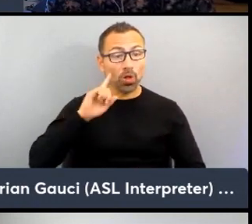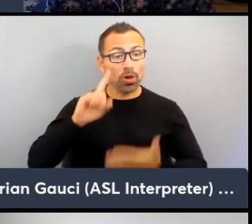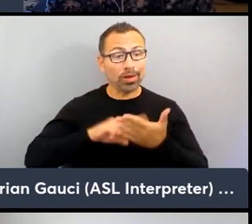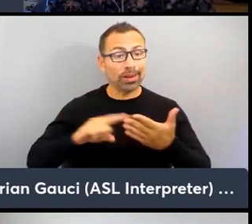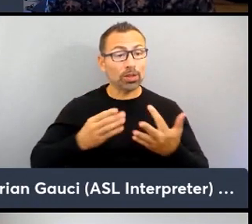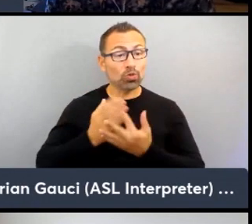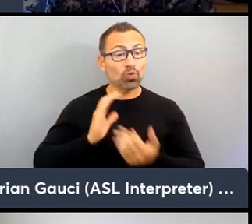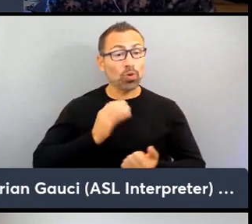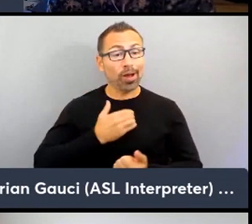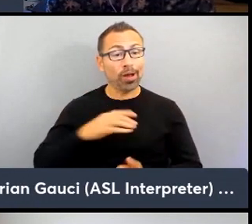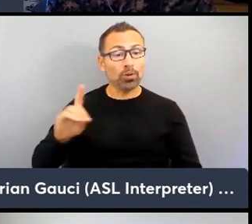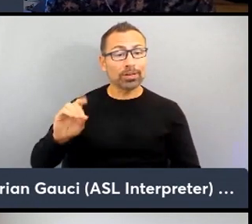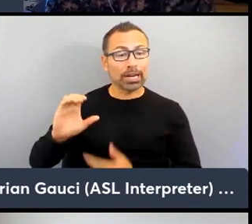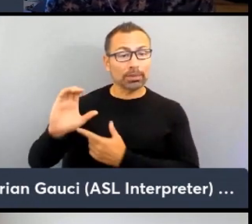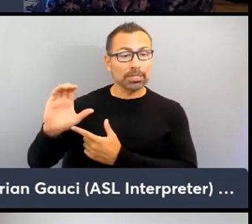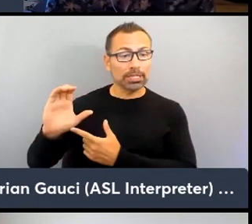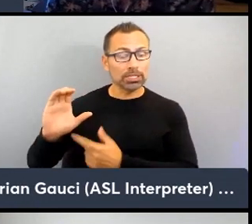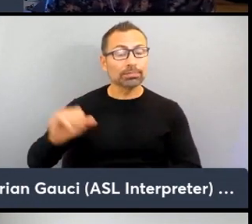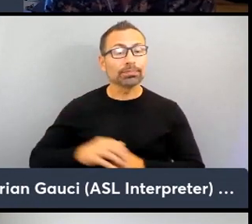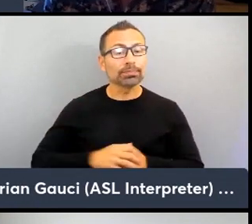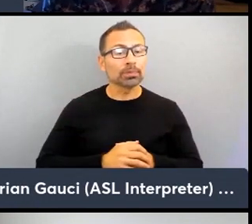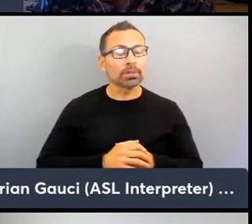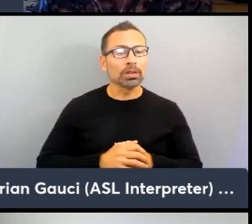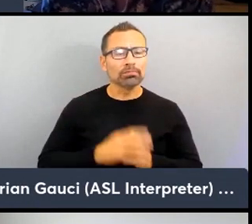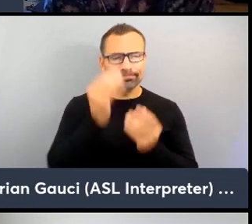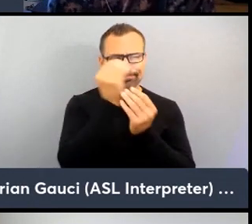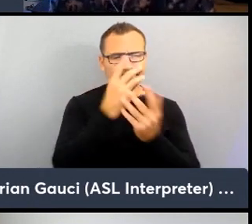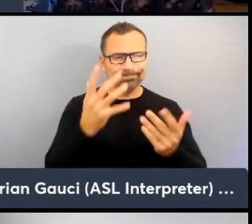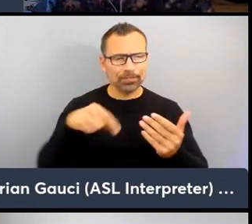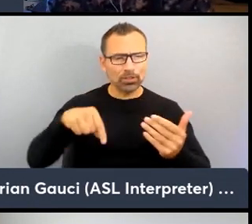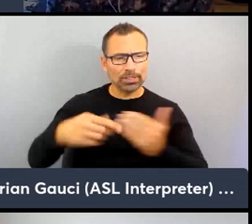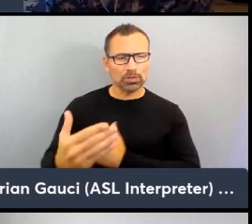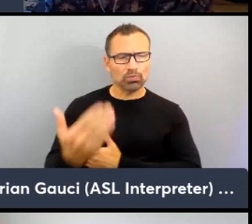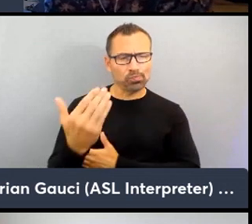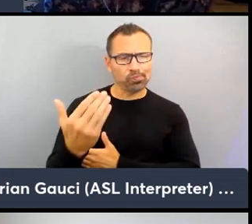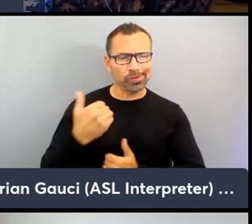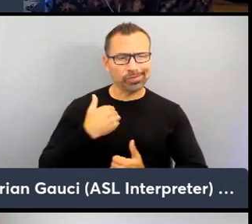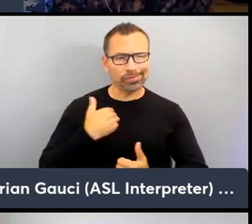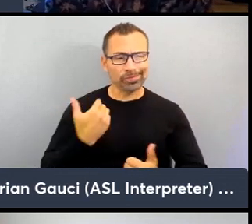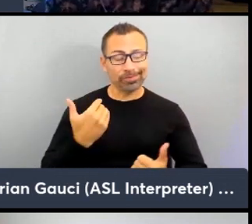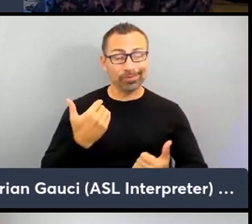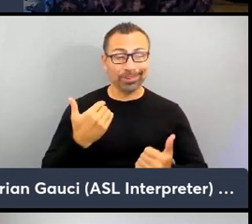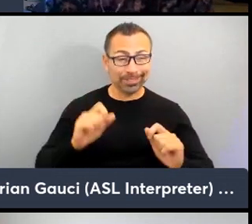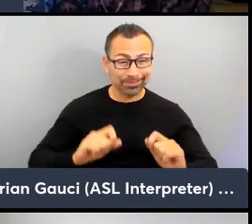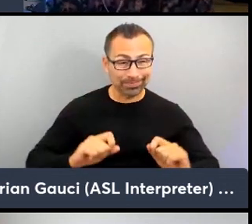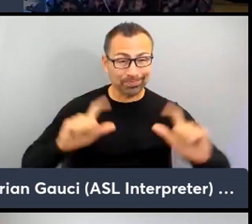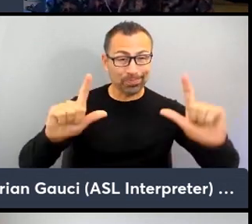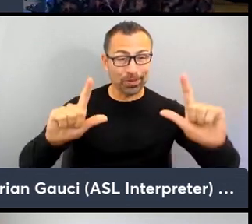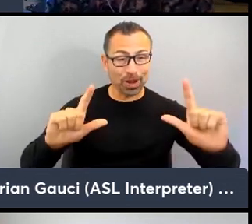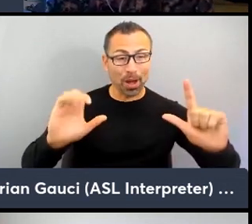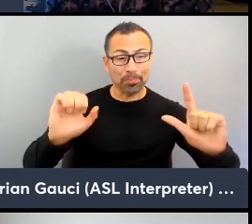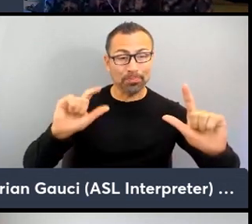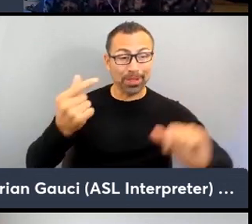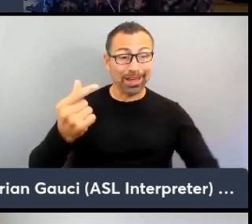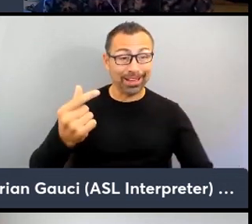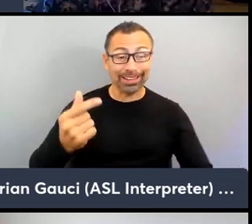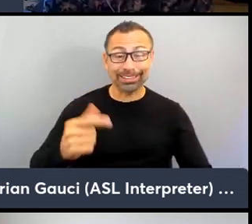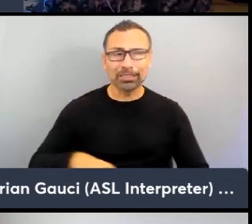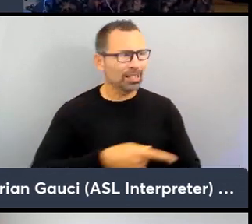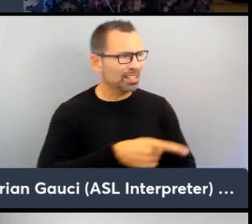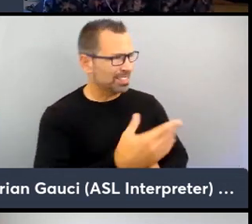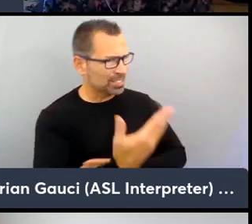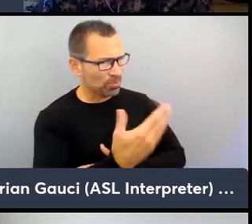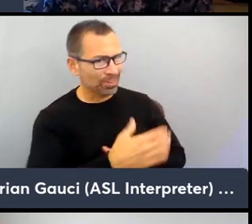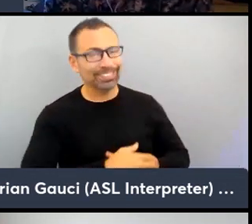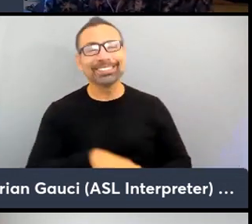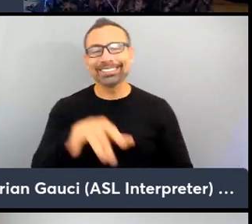point out is we had just released a blog this morning. Speaking of timing. Perfect